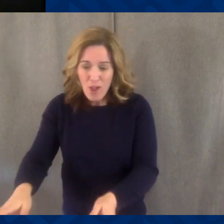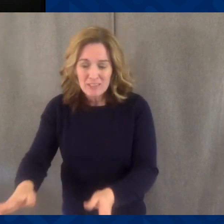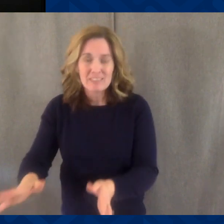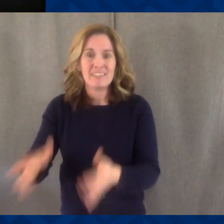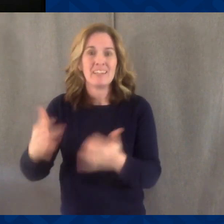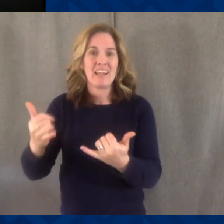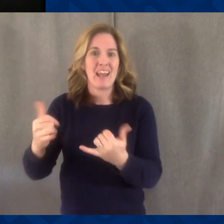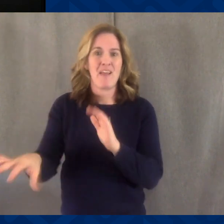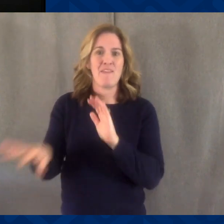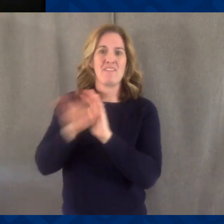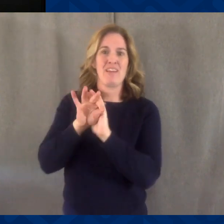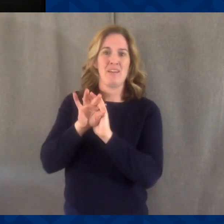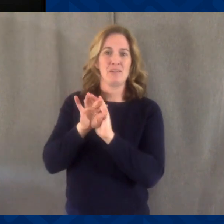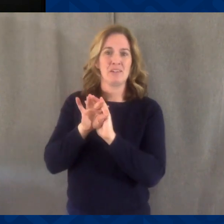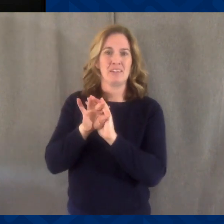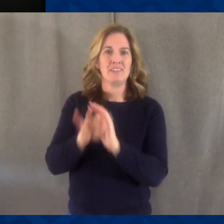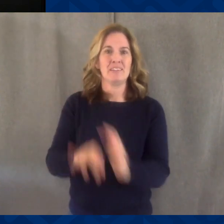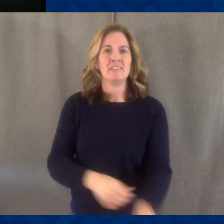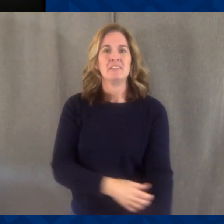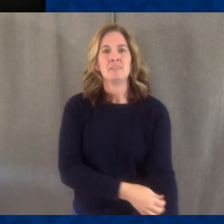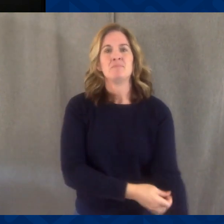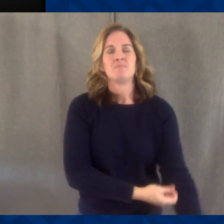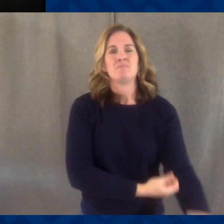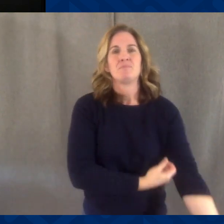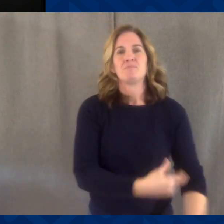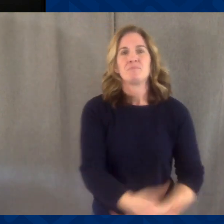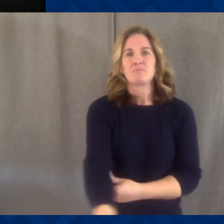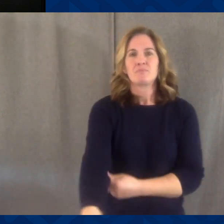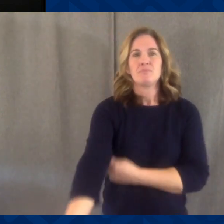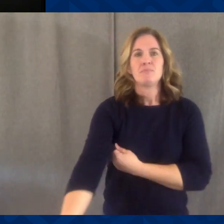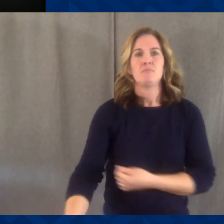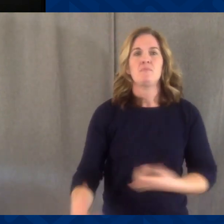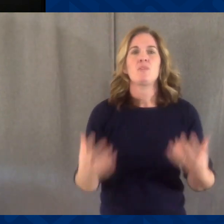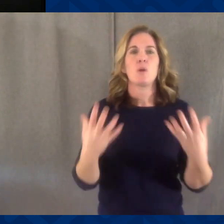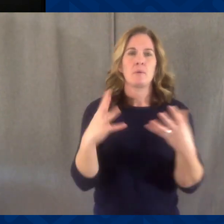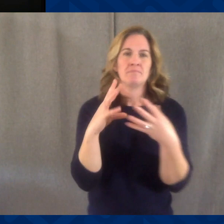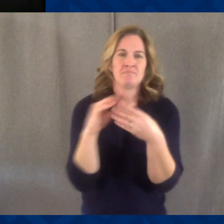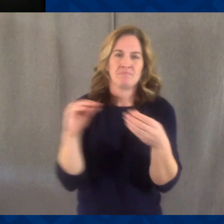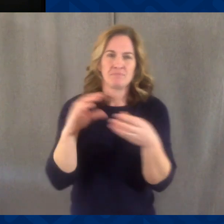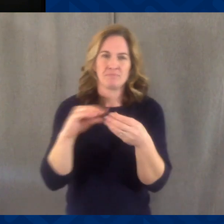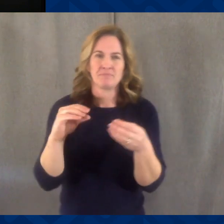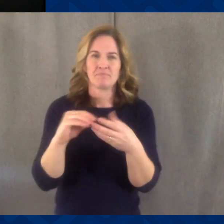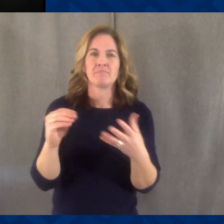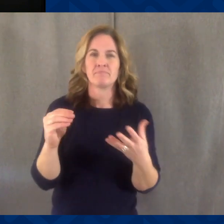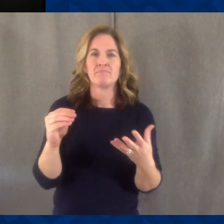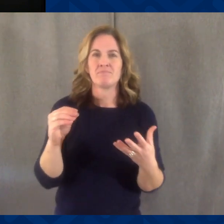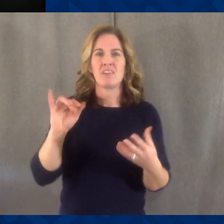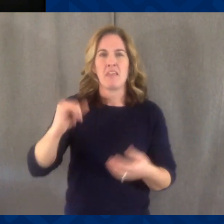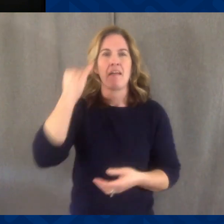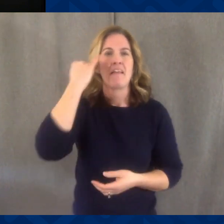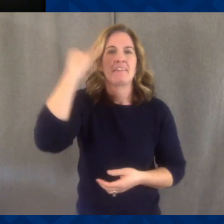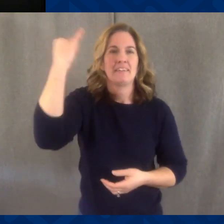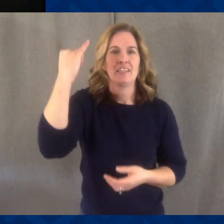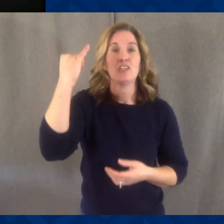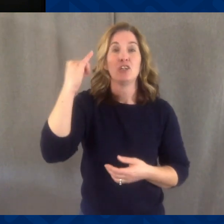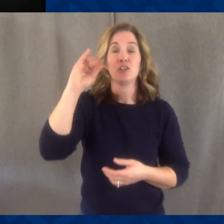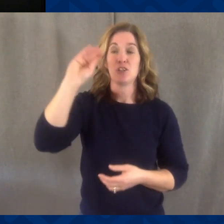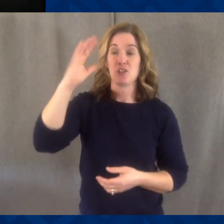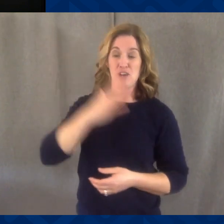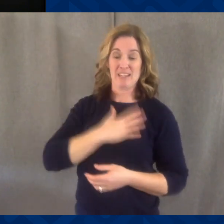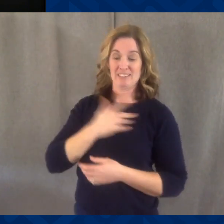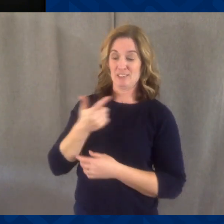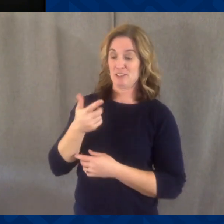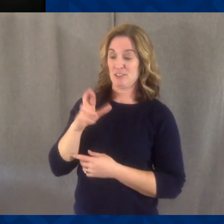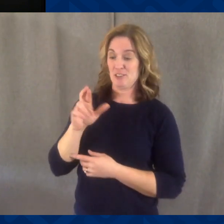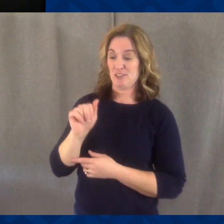lost and is found. I want to talk to you guys for the next few minutes or so from this idea, grace is a